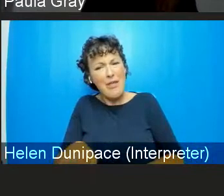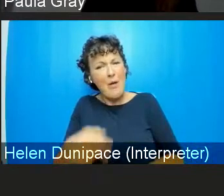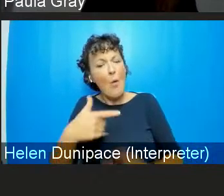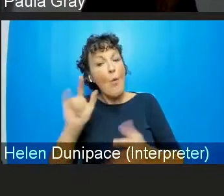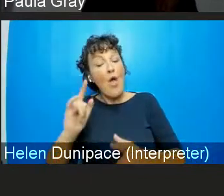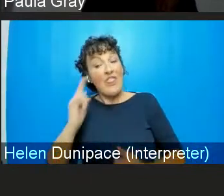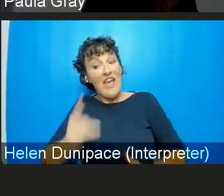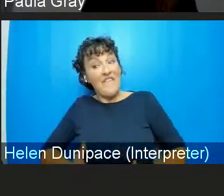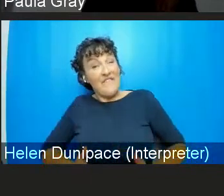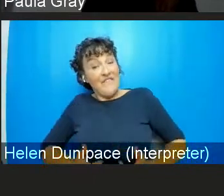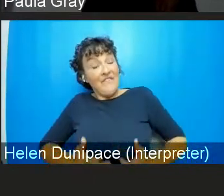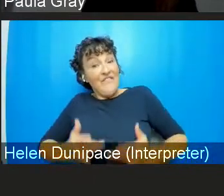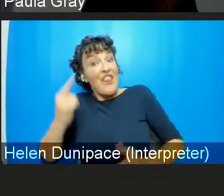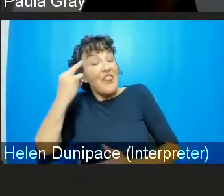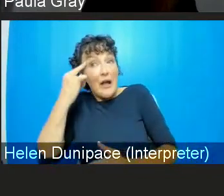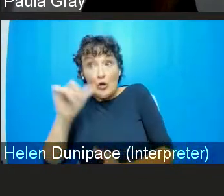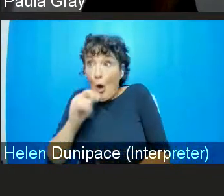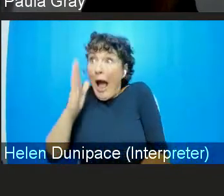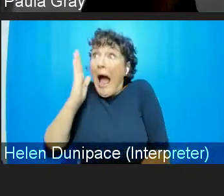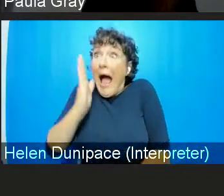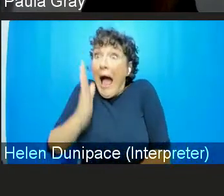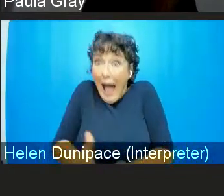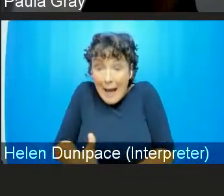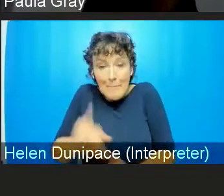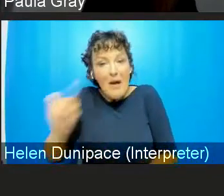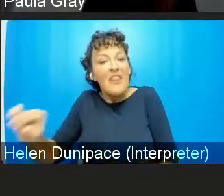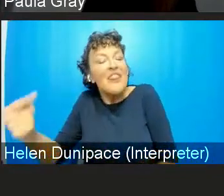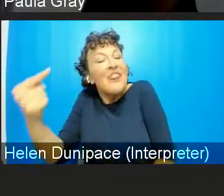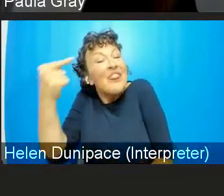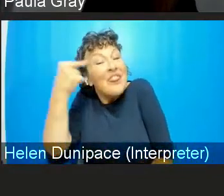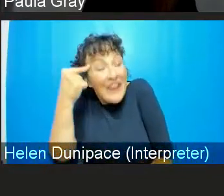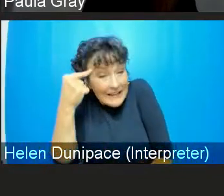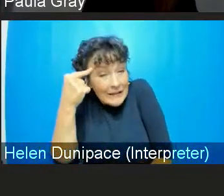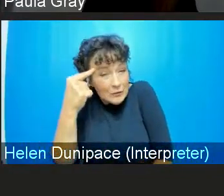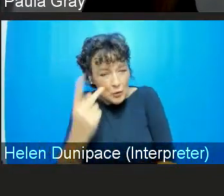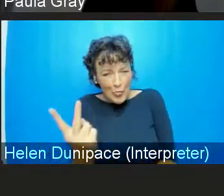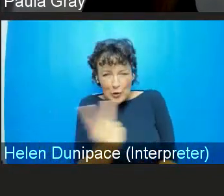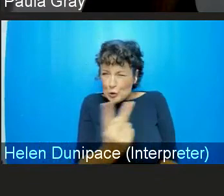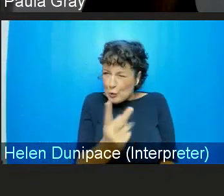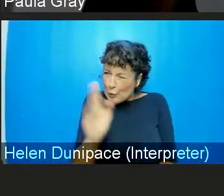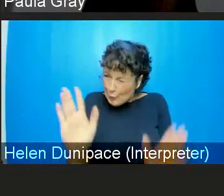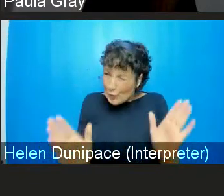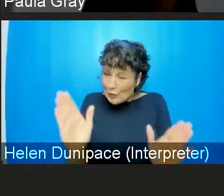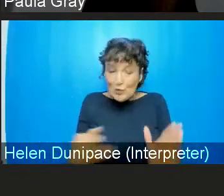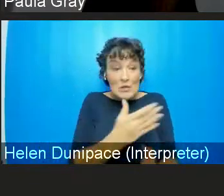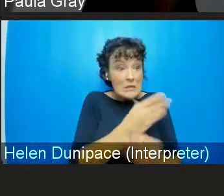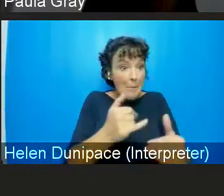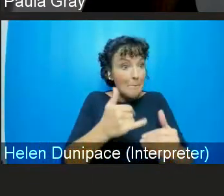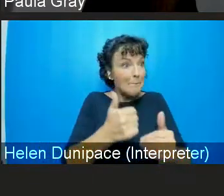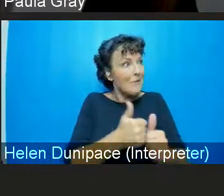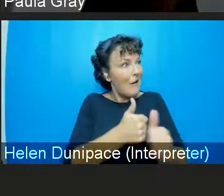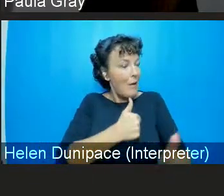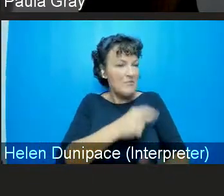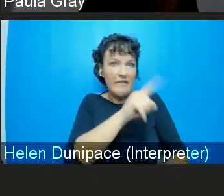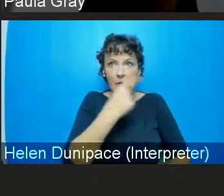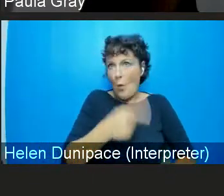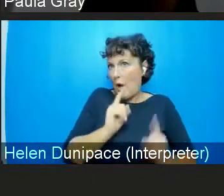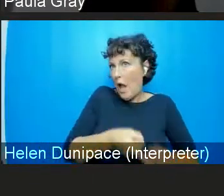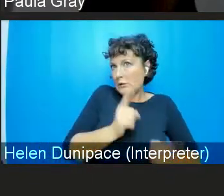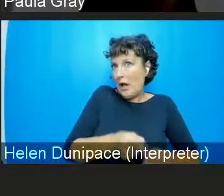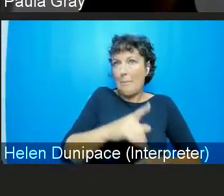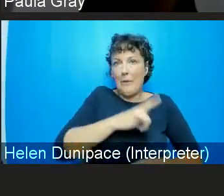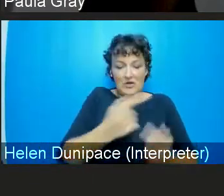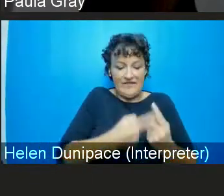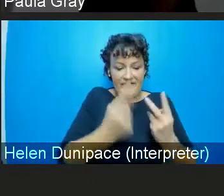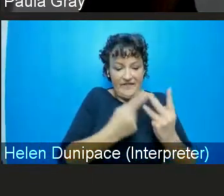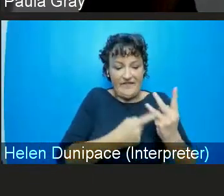sort of perceived by companies, but maybe aren't actually realistic? And probably there will also be barriers that are